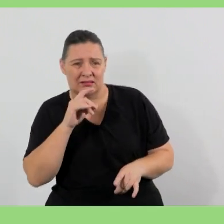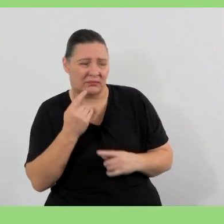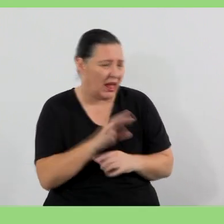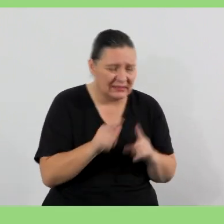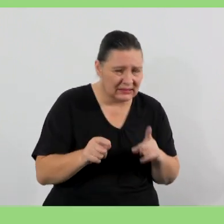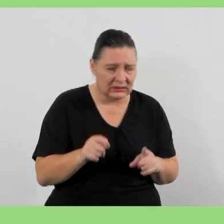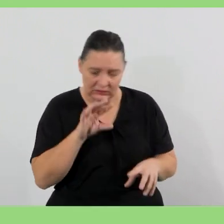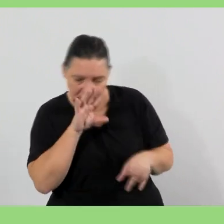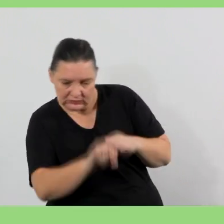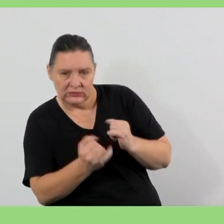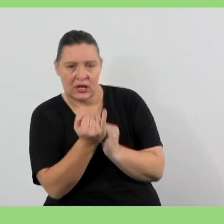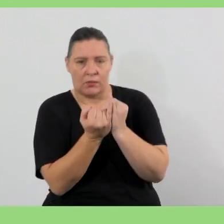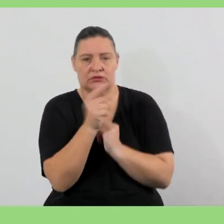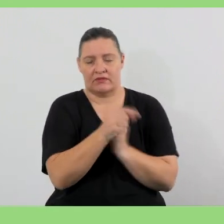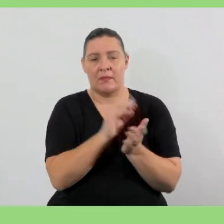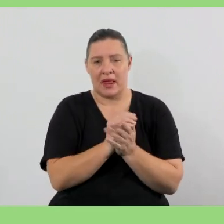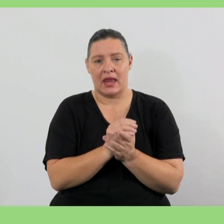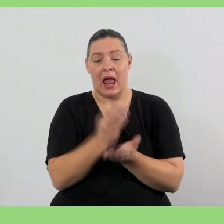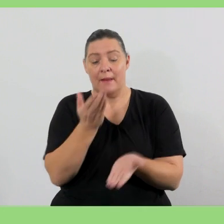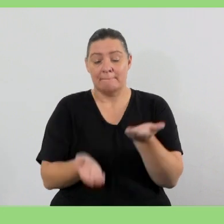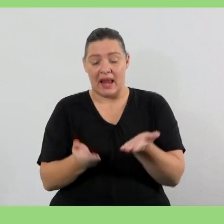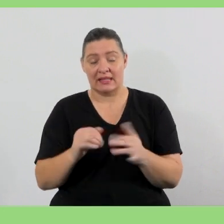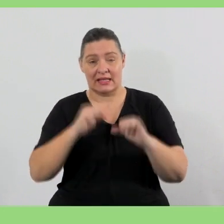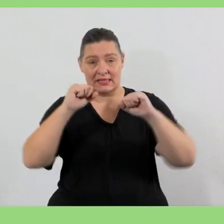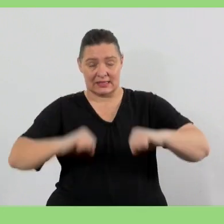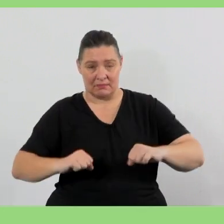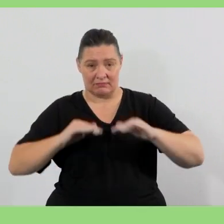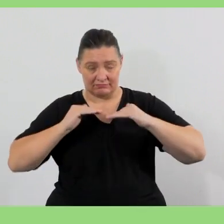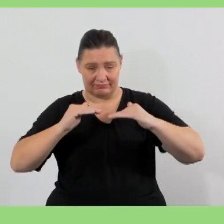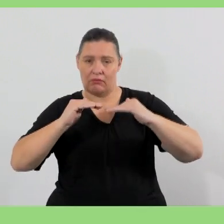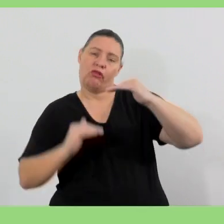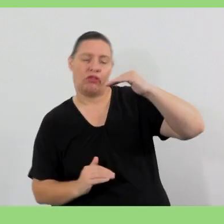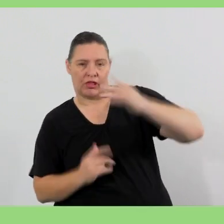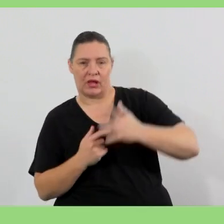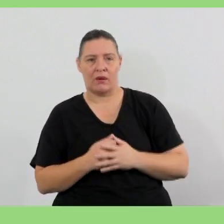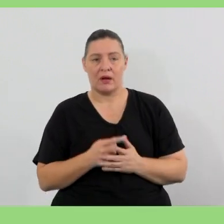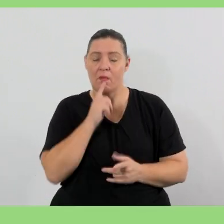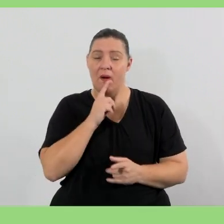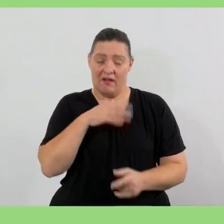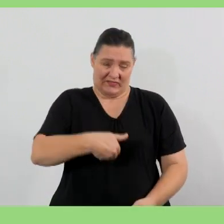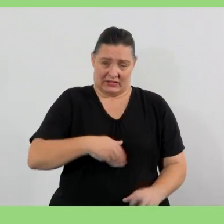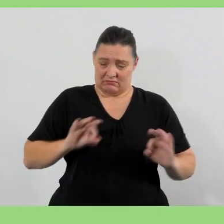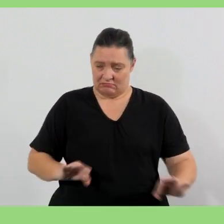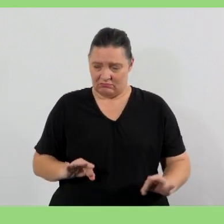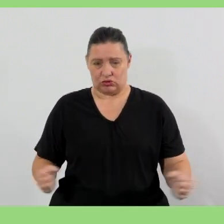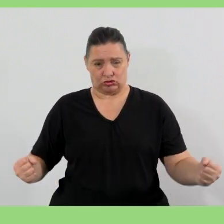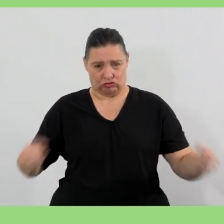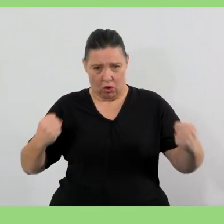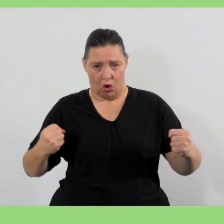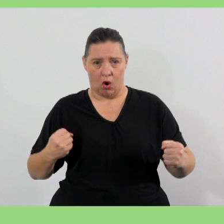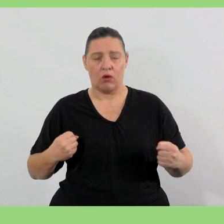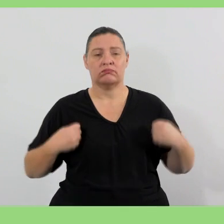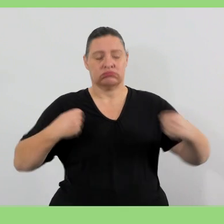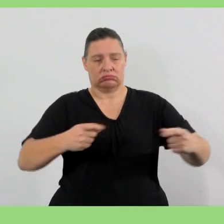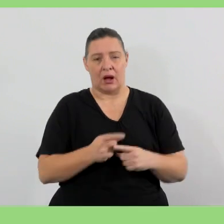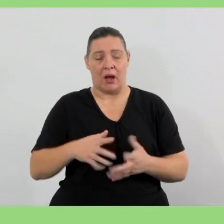lead to an imbalance in the ecosystem, which causes the fittest to survive, and then the balance